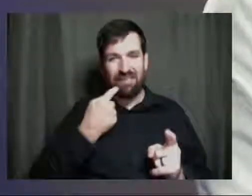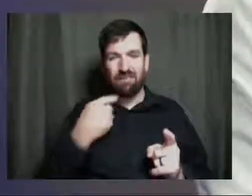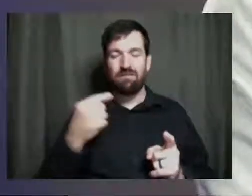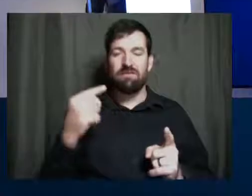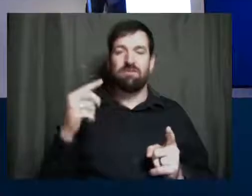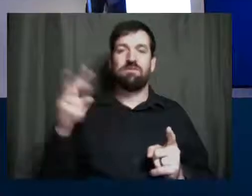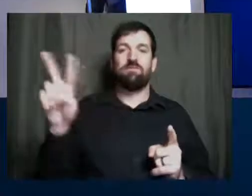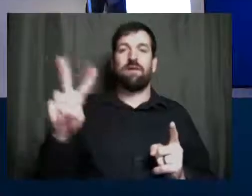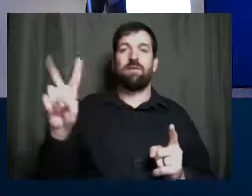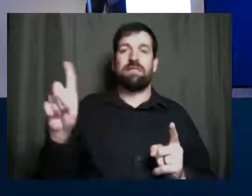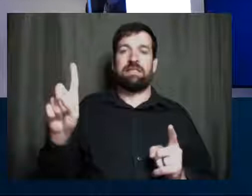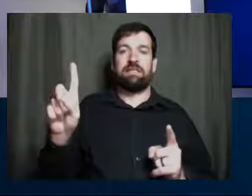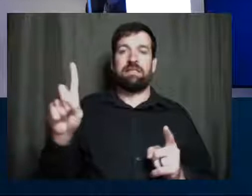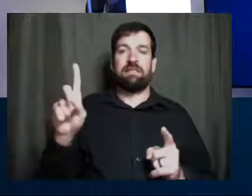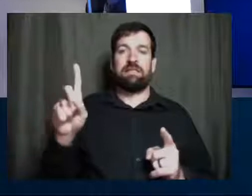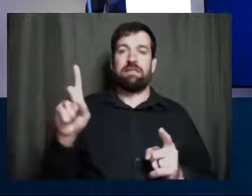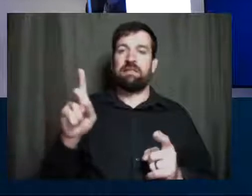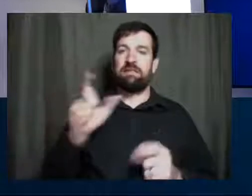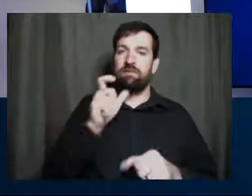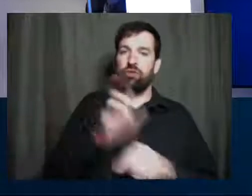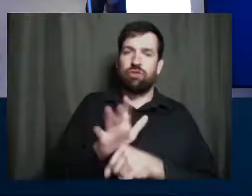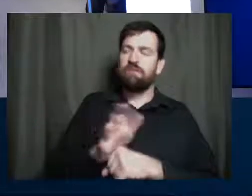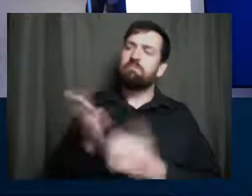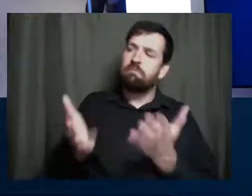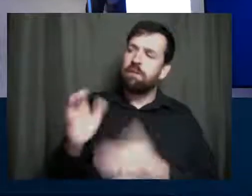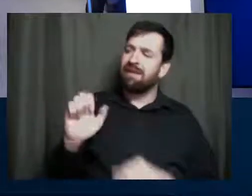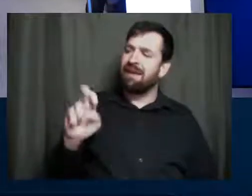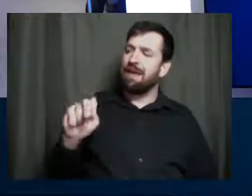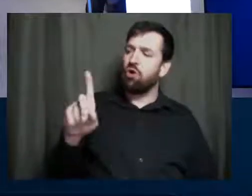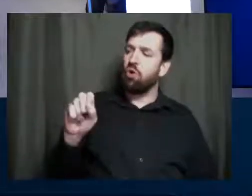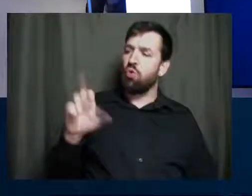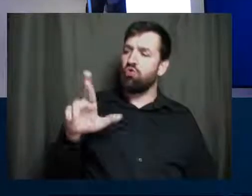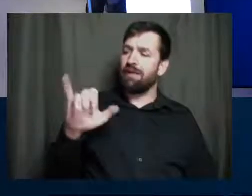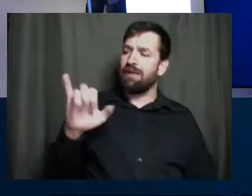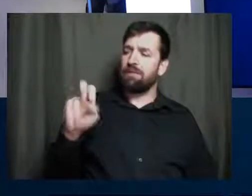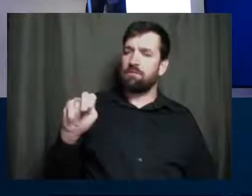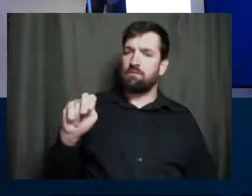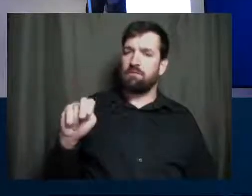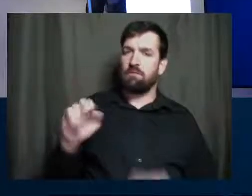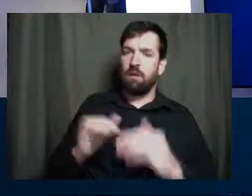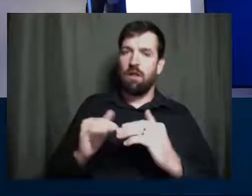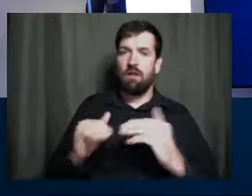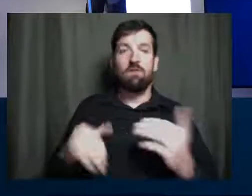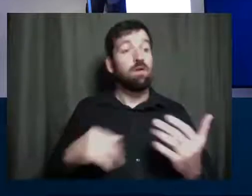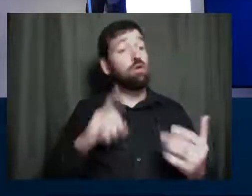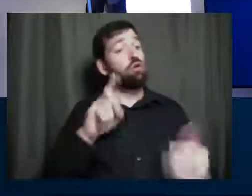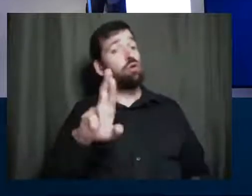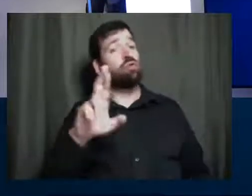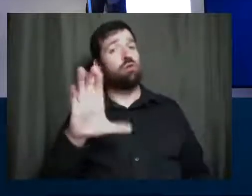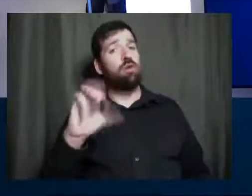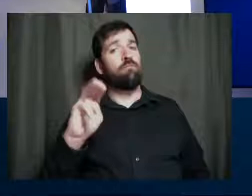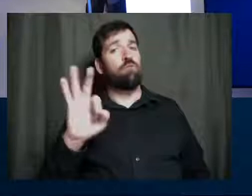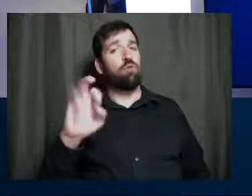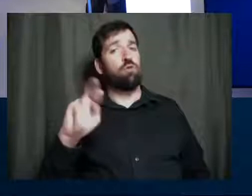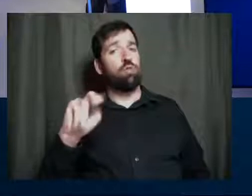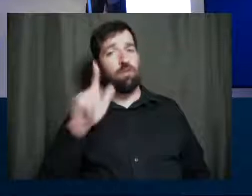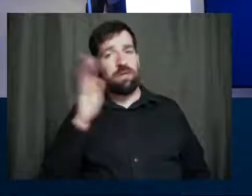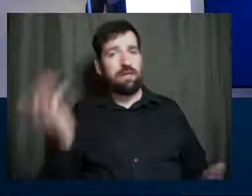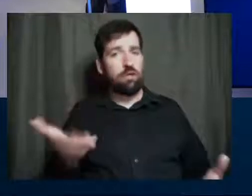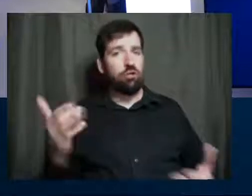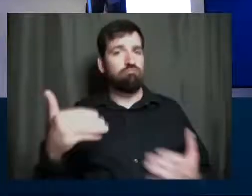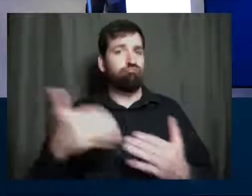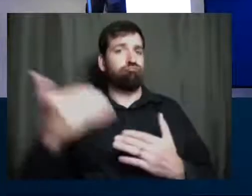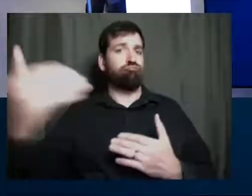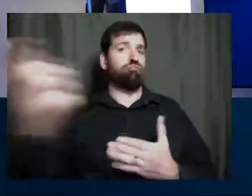see if I can get that answer. Maybe even our endocrine colleagues can probably help answer And I that. know Dr. Comfort's going to be on here in the next week or so, and this might be a question for him also.